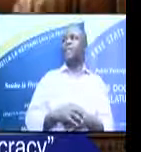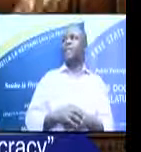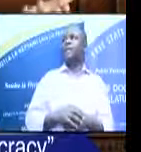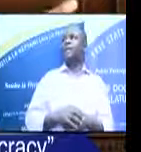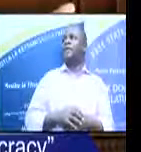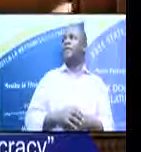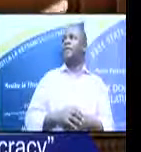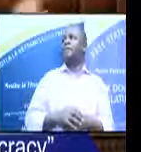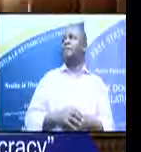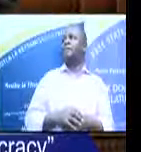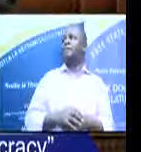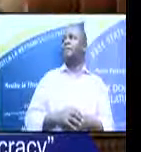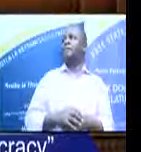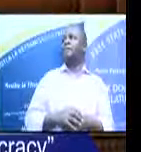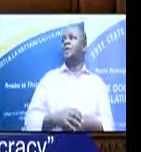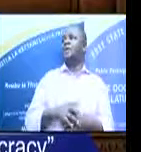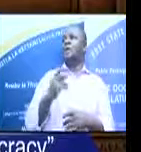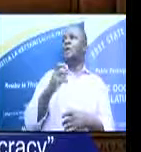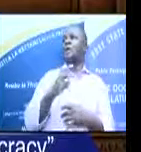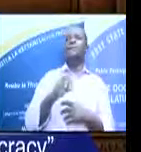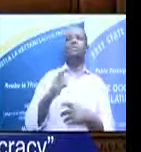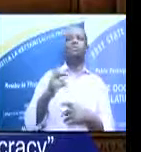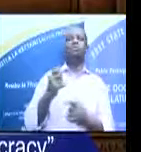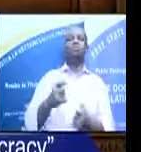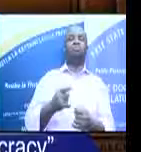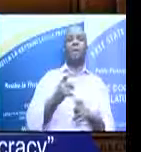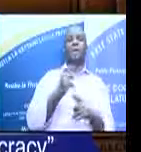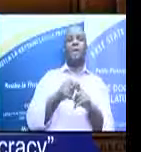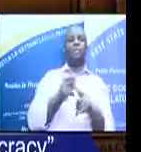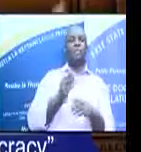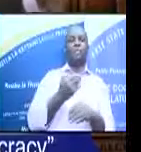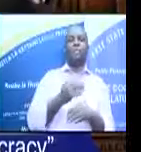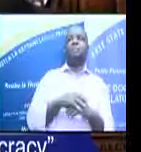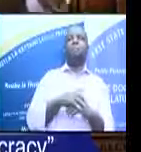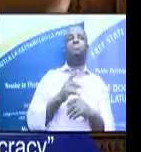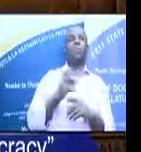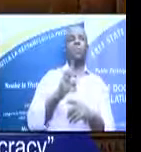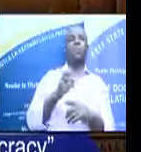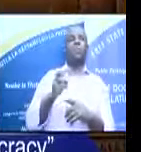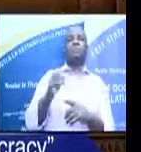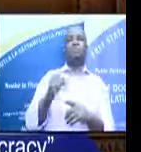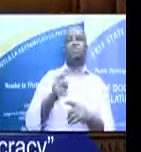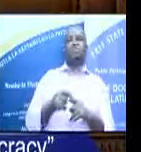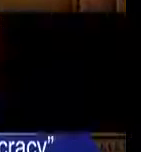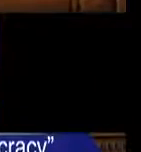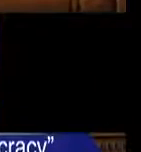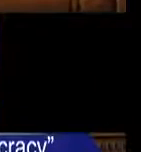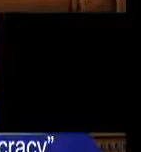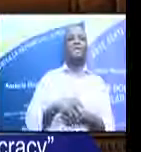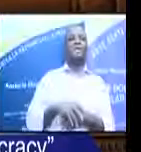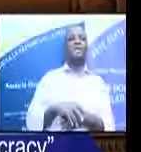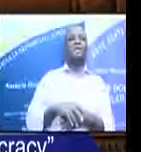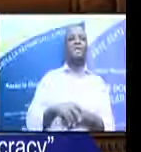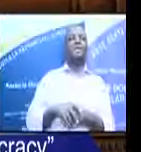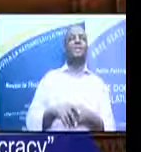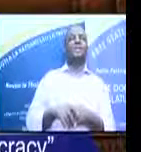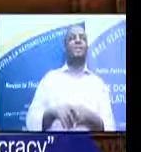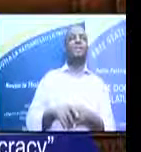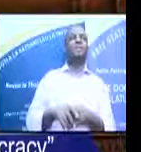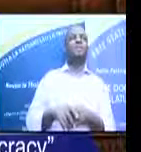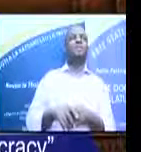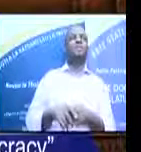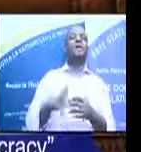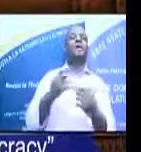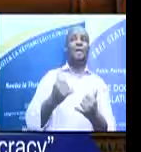word you've just used. I'm responding to you. Okay, I'll withdraw it. What he's speaking, so what